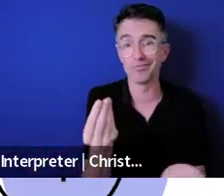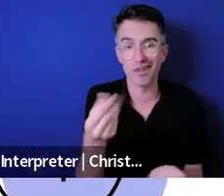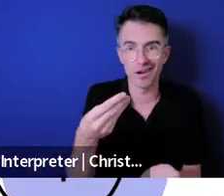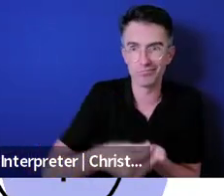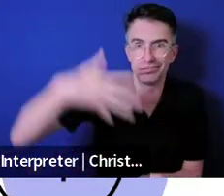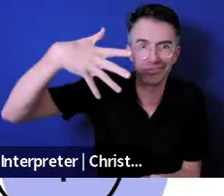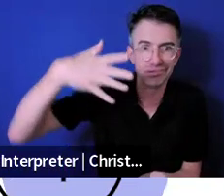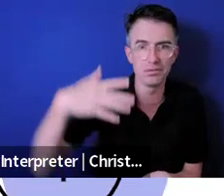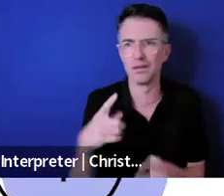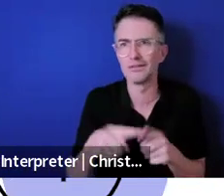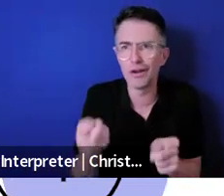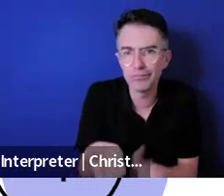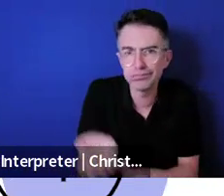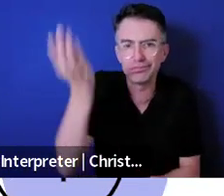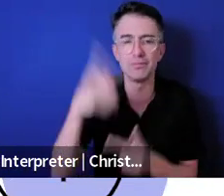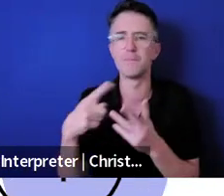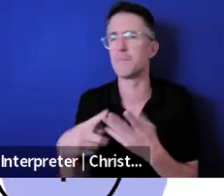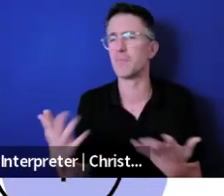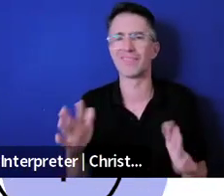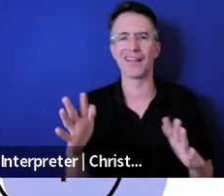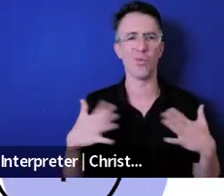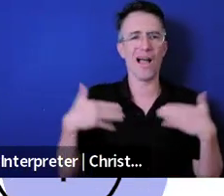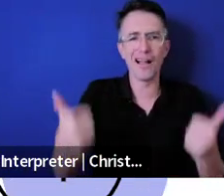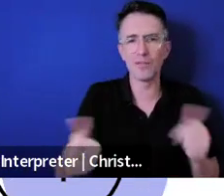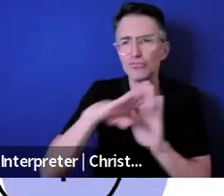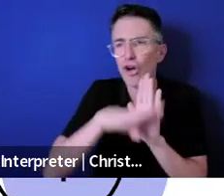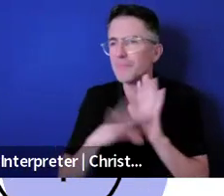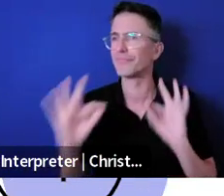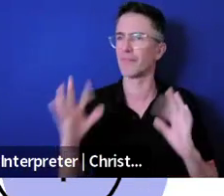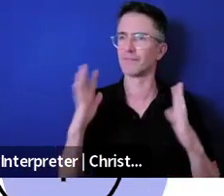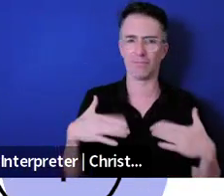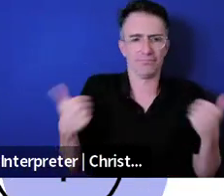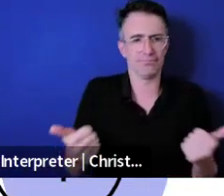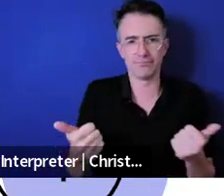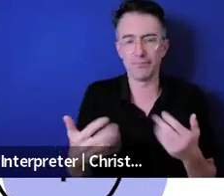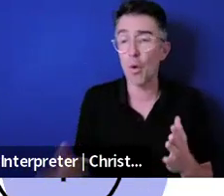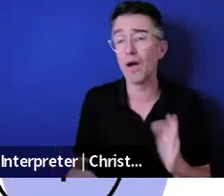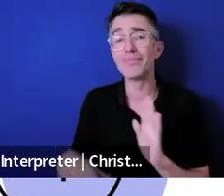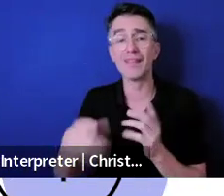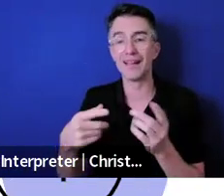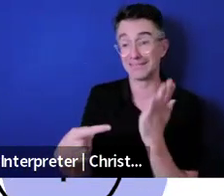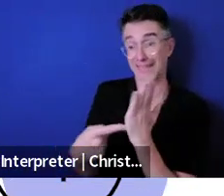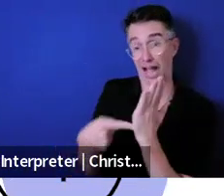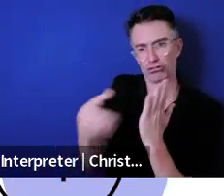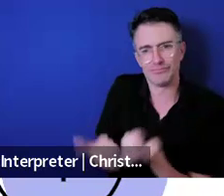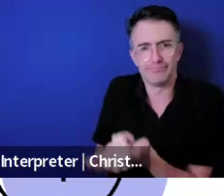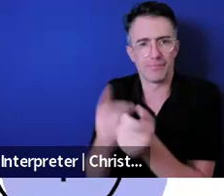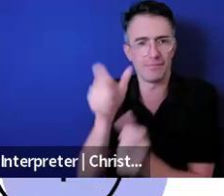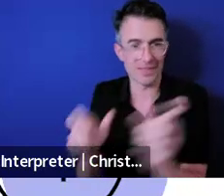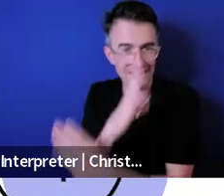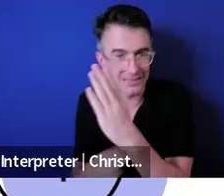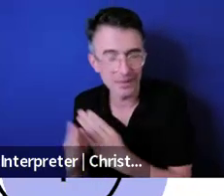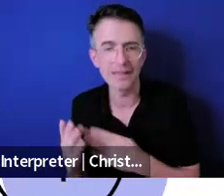health social protection and assistive technology, along other discussions that took place over the last